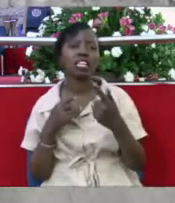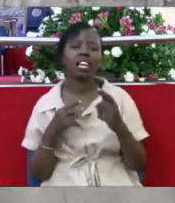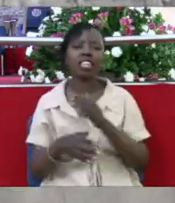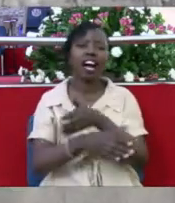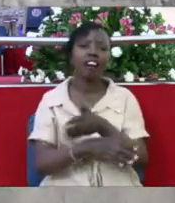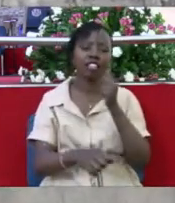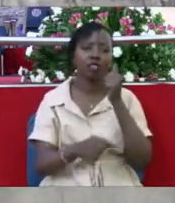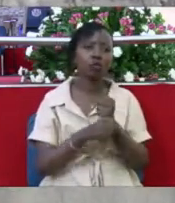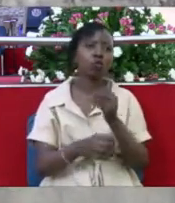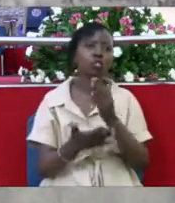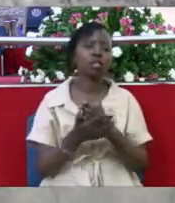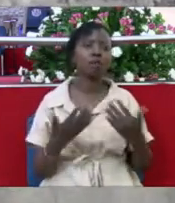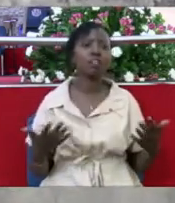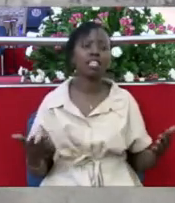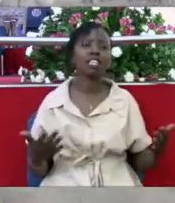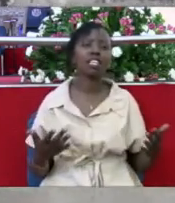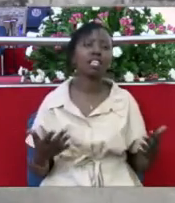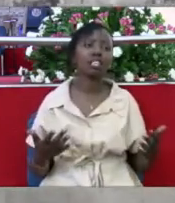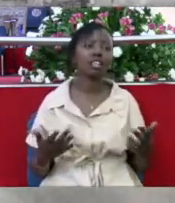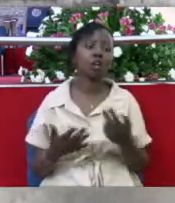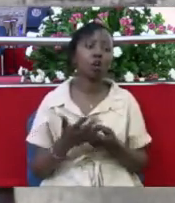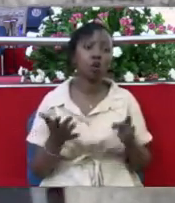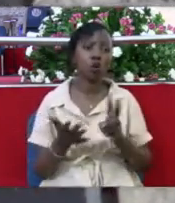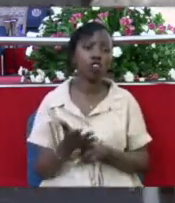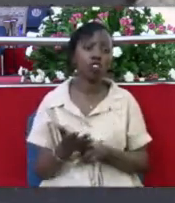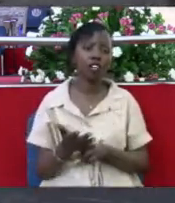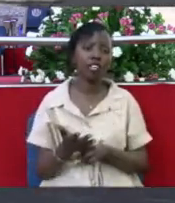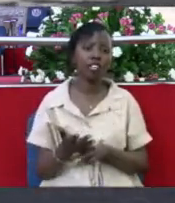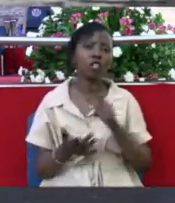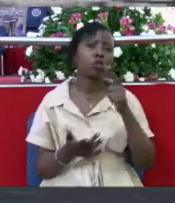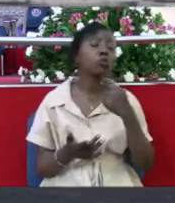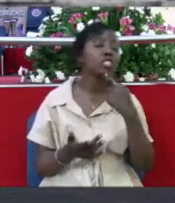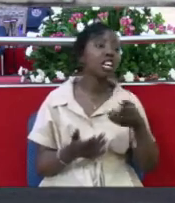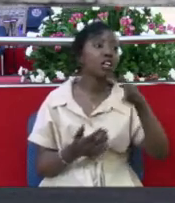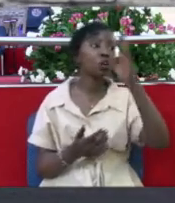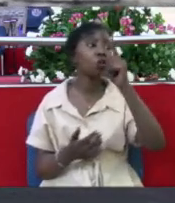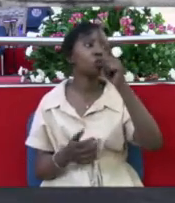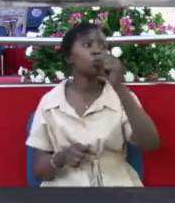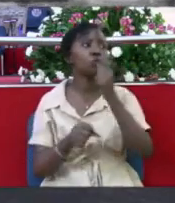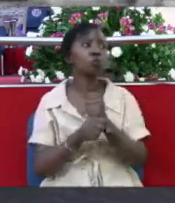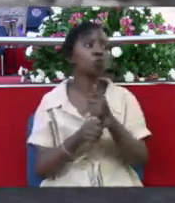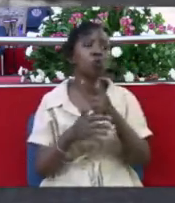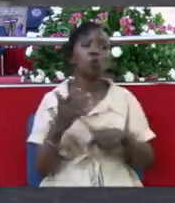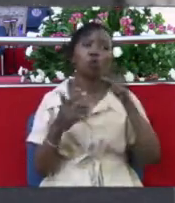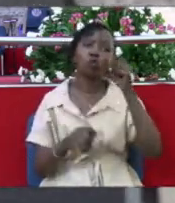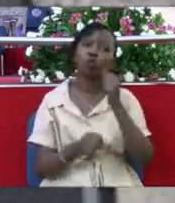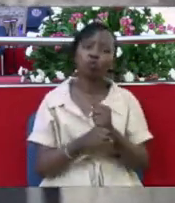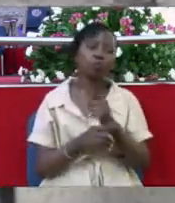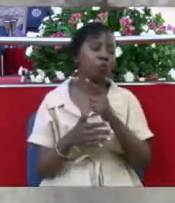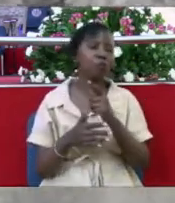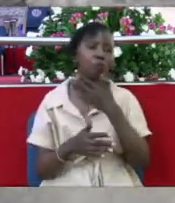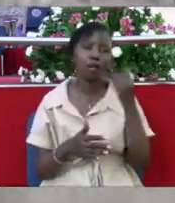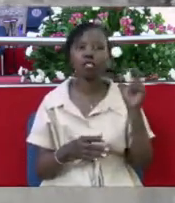kwamba kama umekosea, you tell God, you do what you see best. Unaambia Mungu, Mungu fanya kile ambacho una. Godly sorrow is reflecting